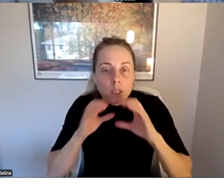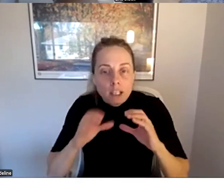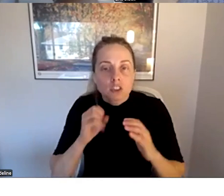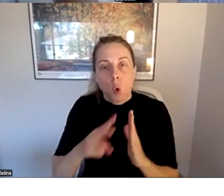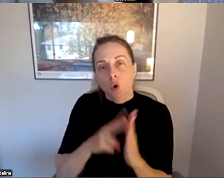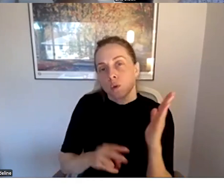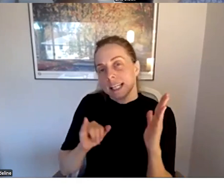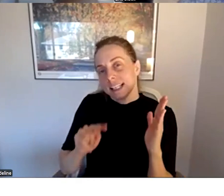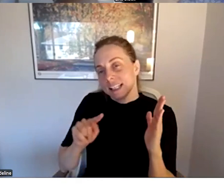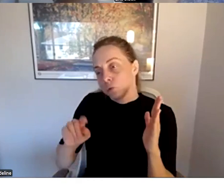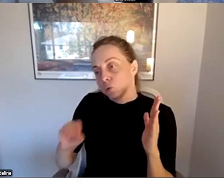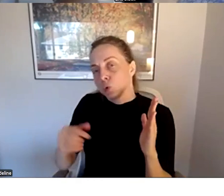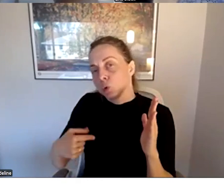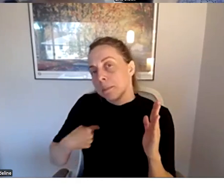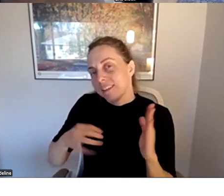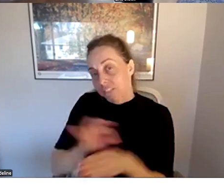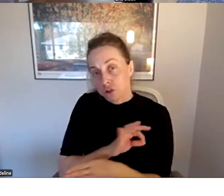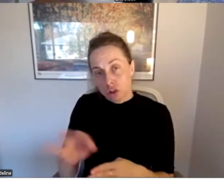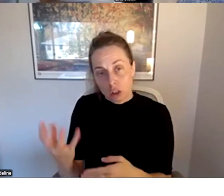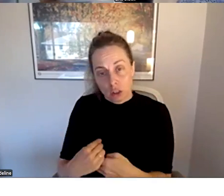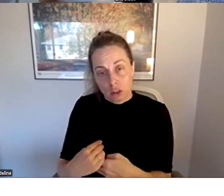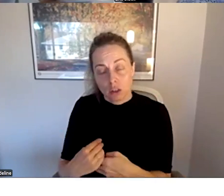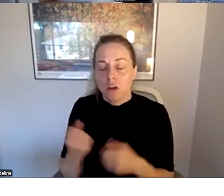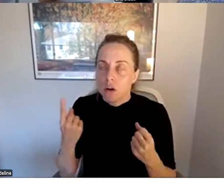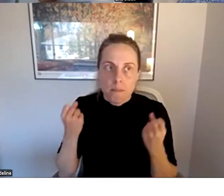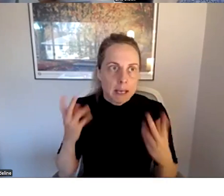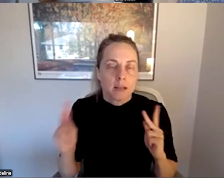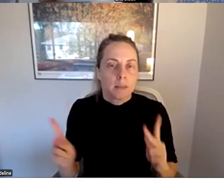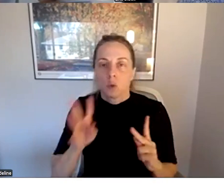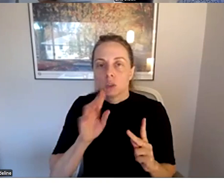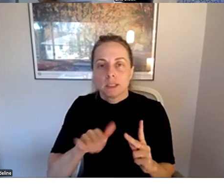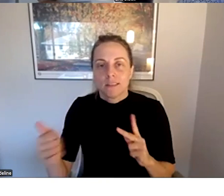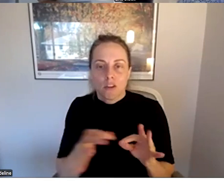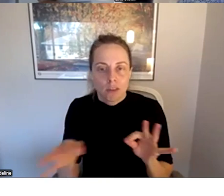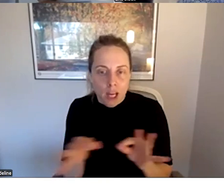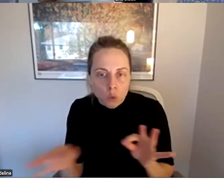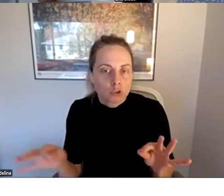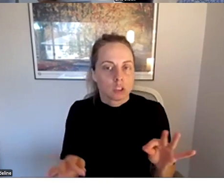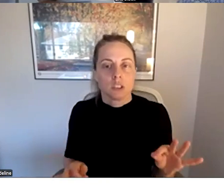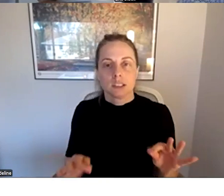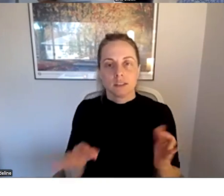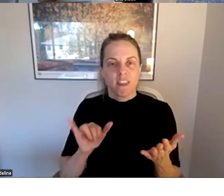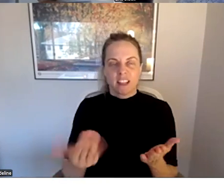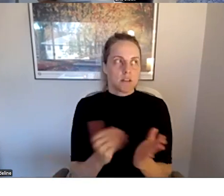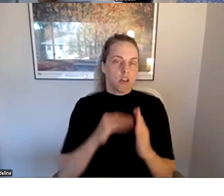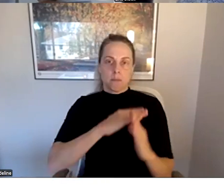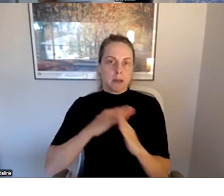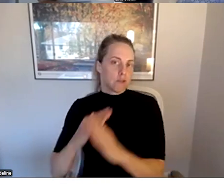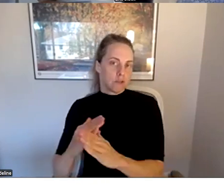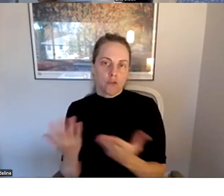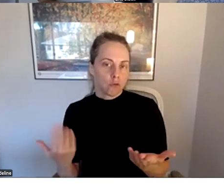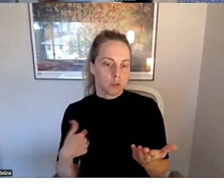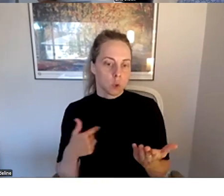a lot of speakers of other languages, and that's another barrier to full access to the employee experience that we we